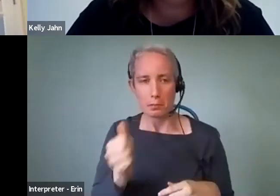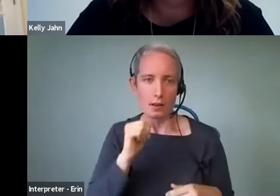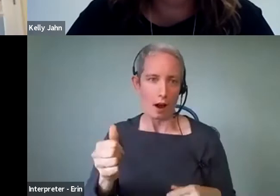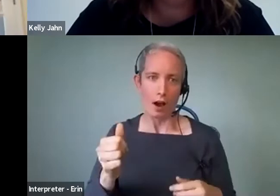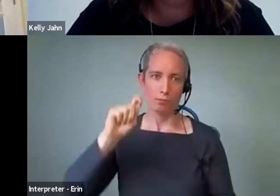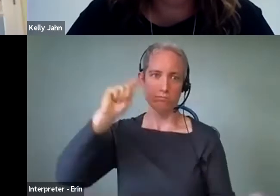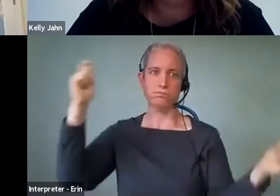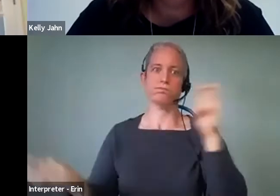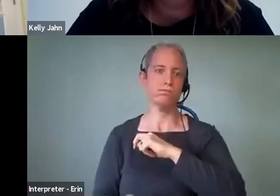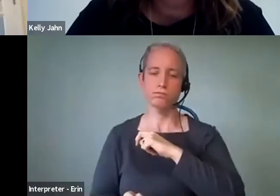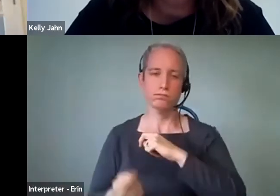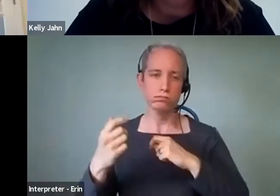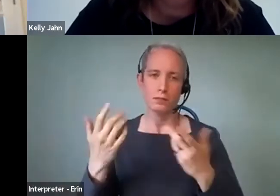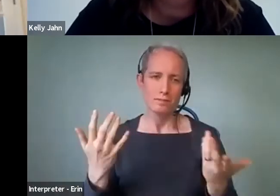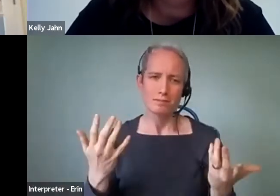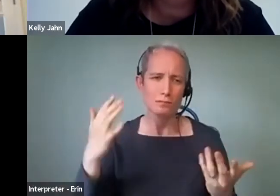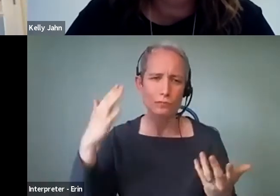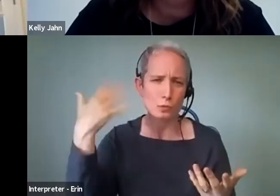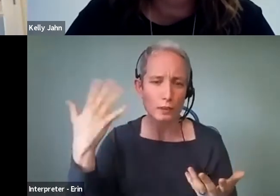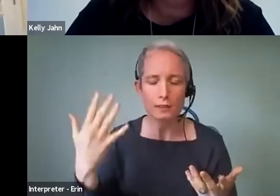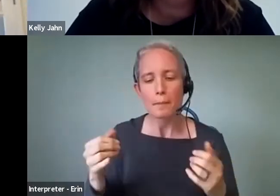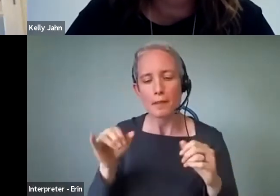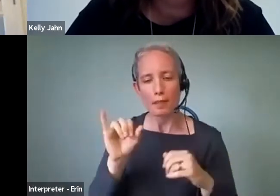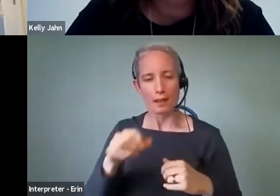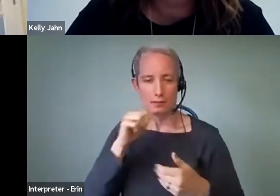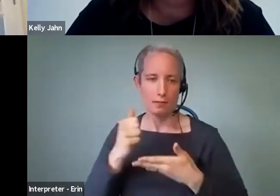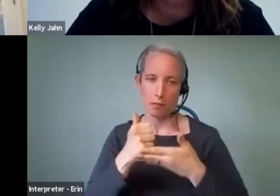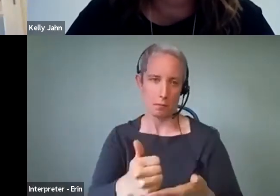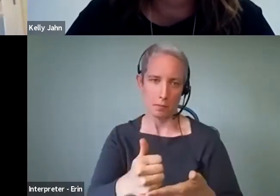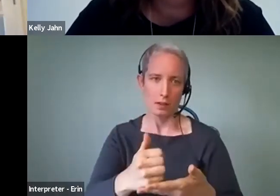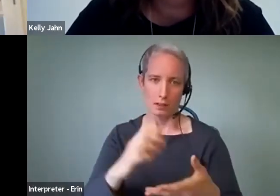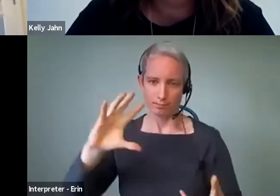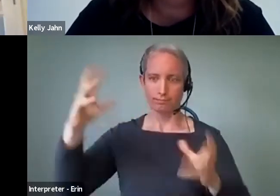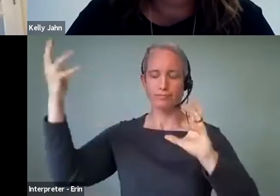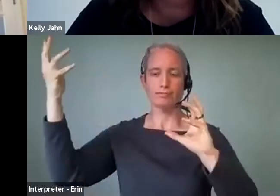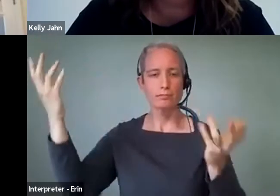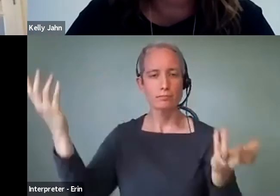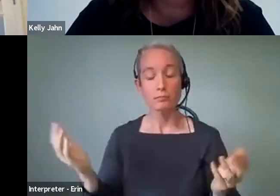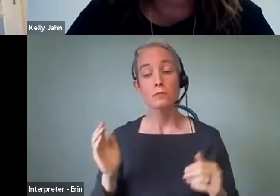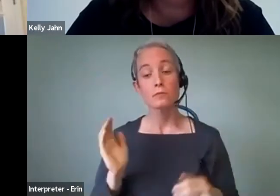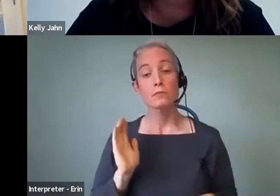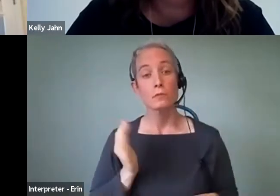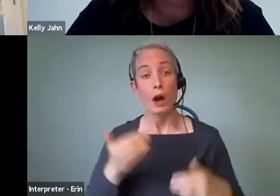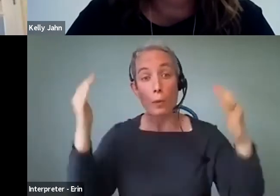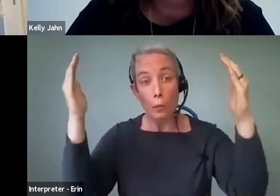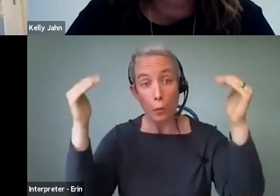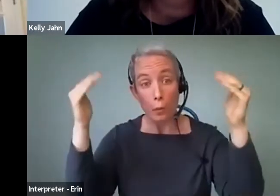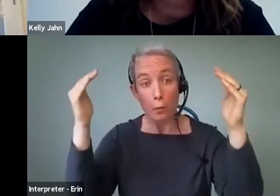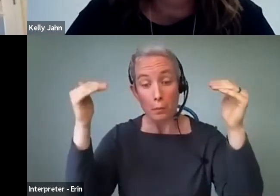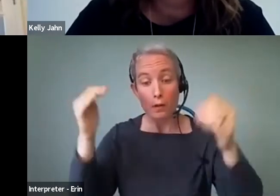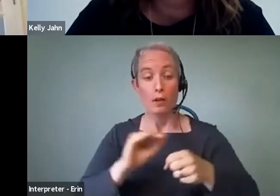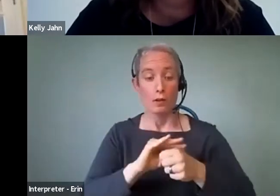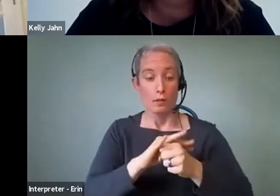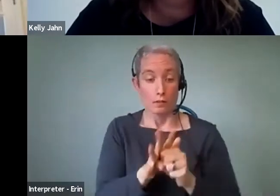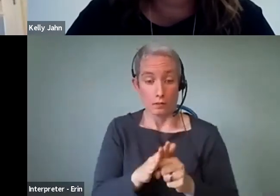in terms of these things, because that can be very disruptive too. And our hope is when we get on the other side of this COVID crisis,